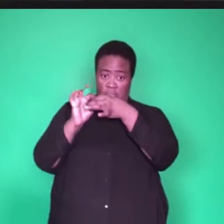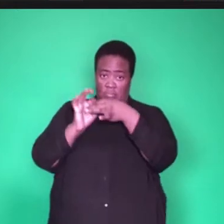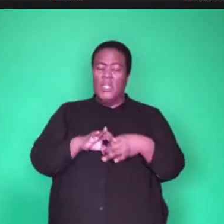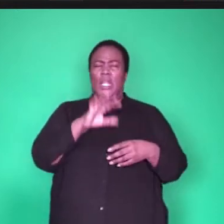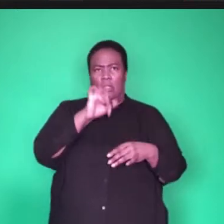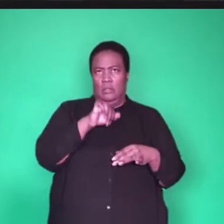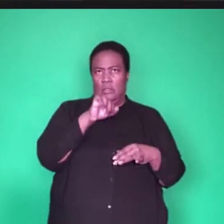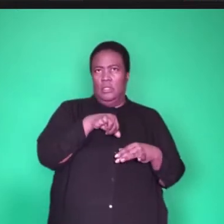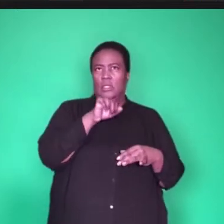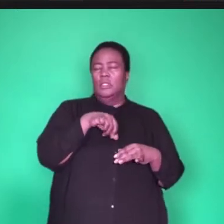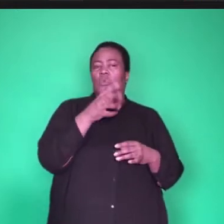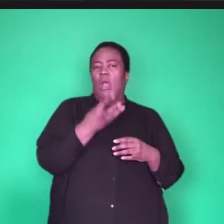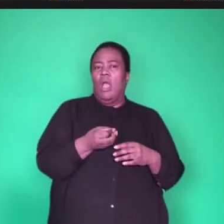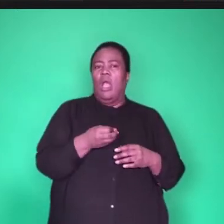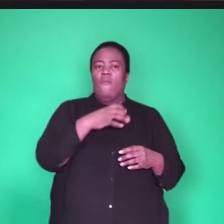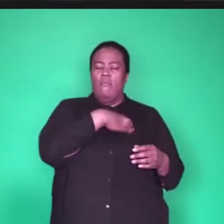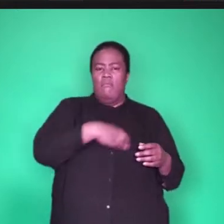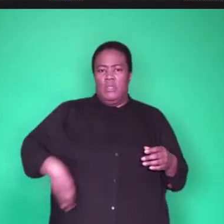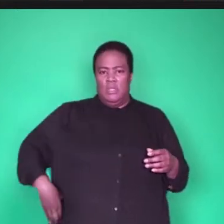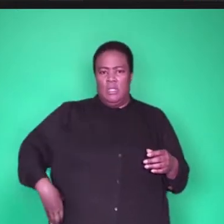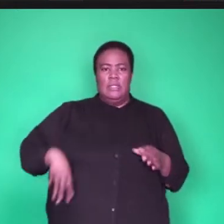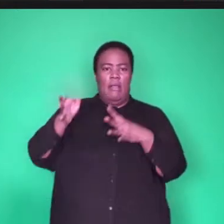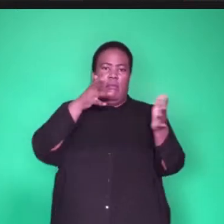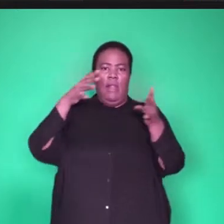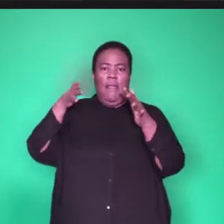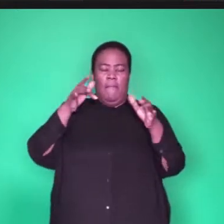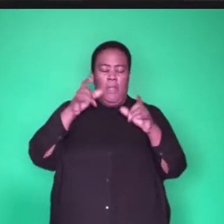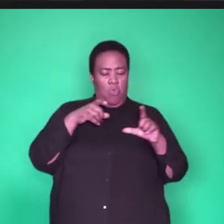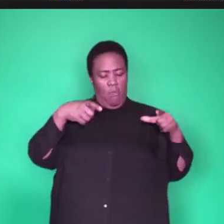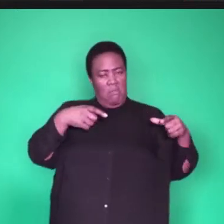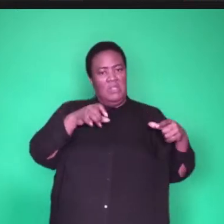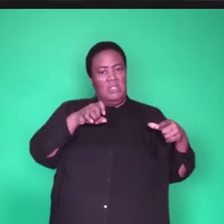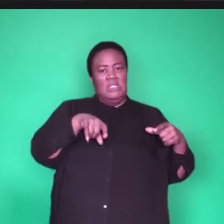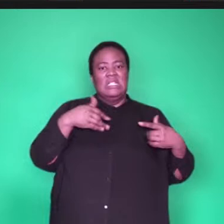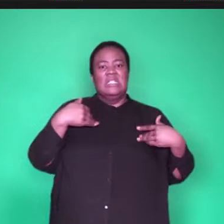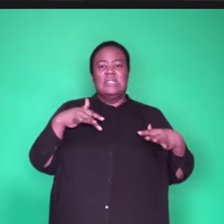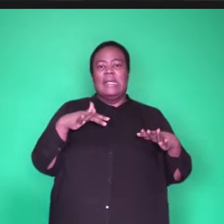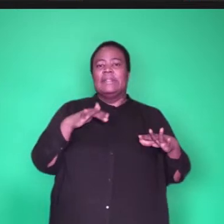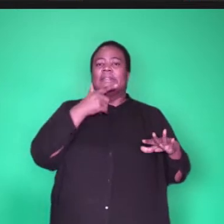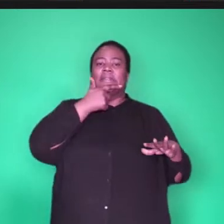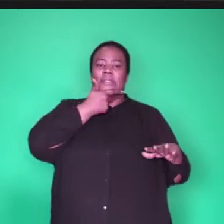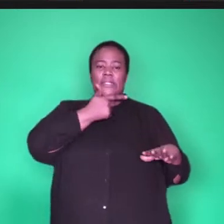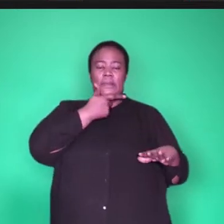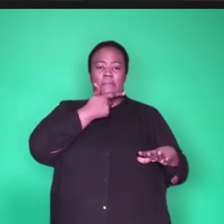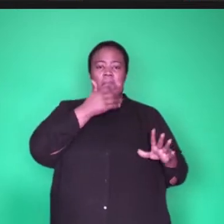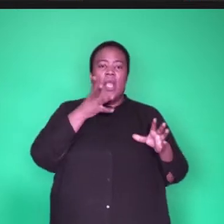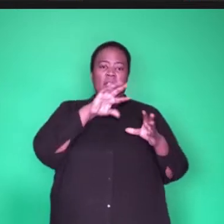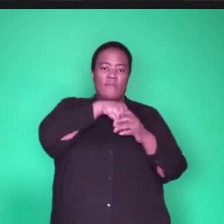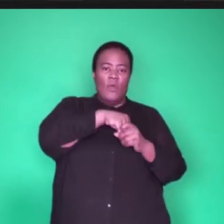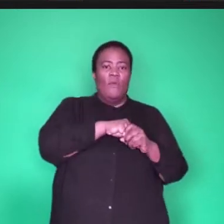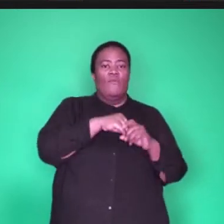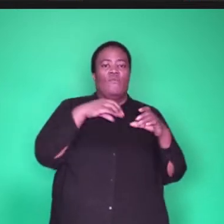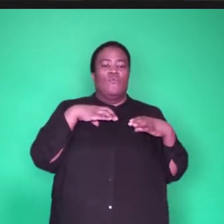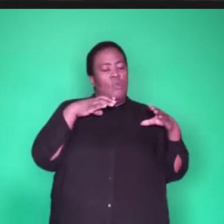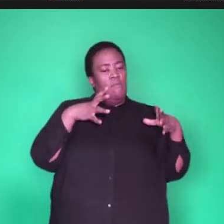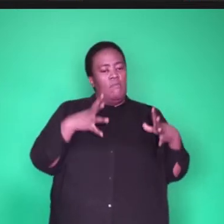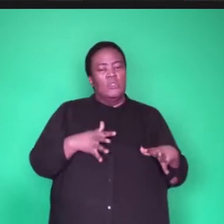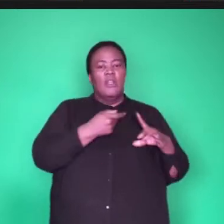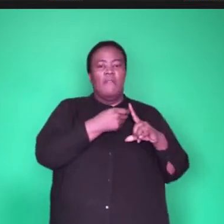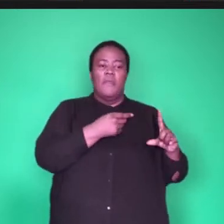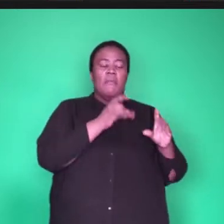there's a presidential climate commission, and it involves quite a few commissioners who are from the private